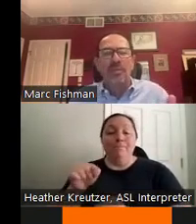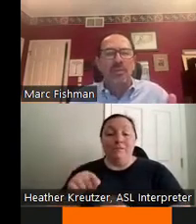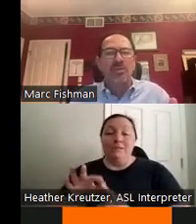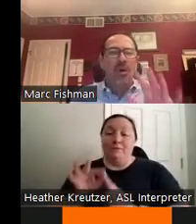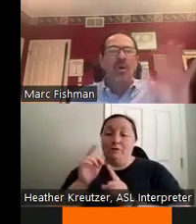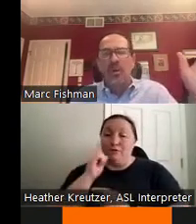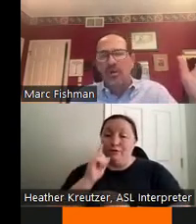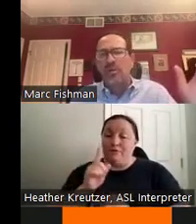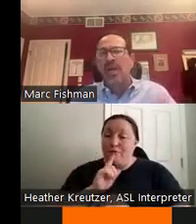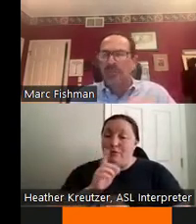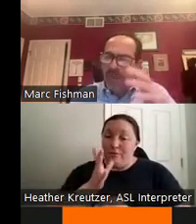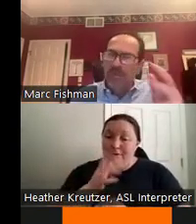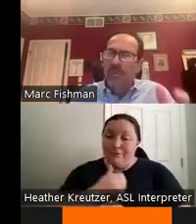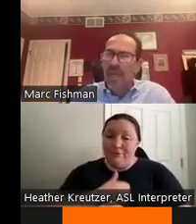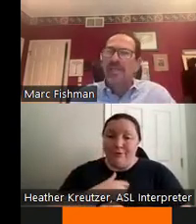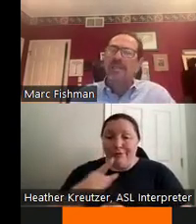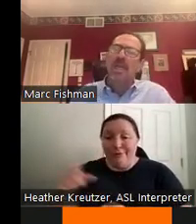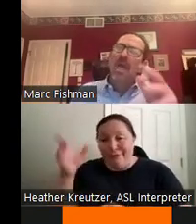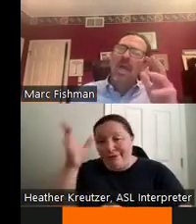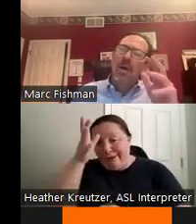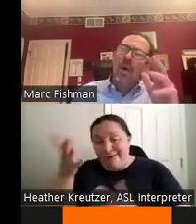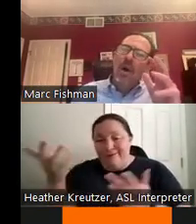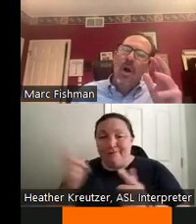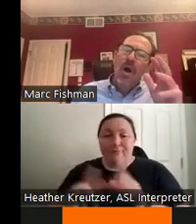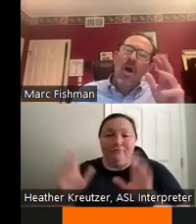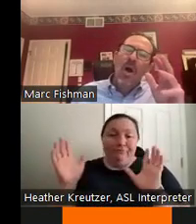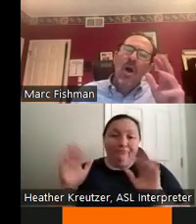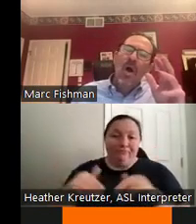for moms. Sorry, all you dads, but it's the way it is.